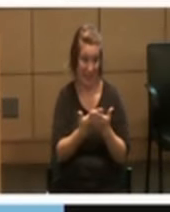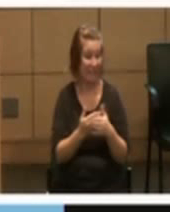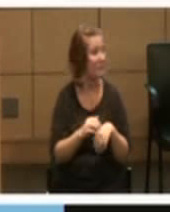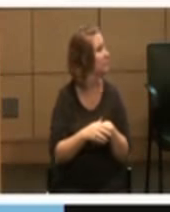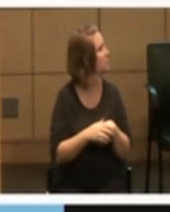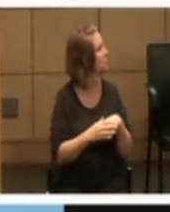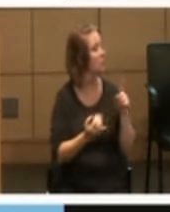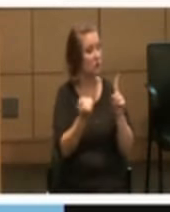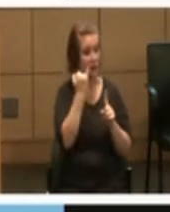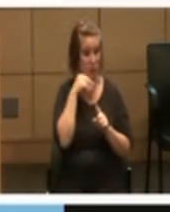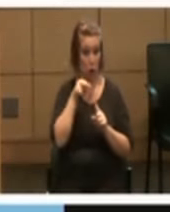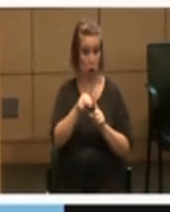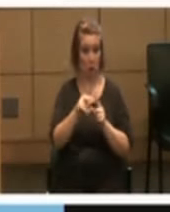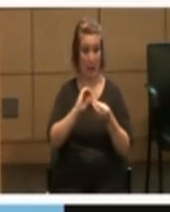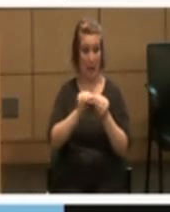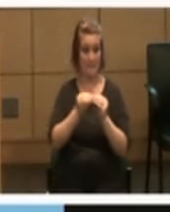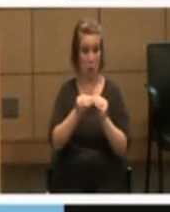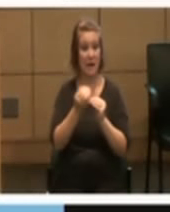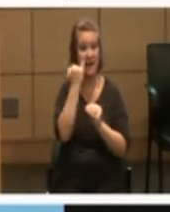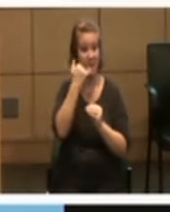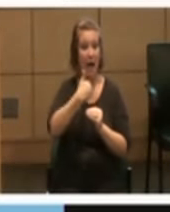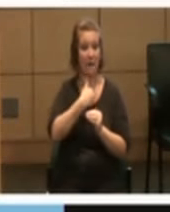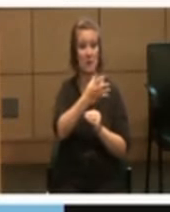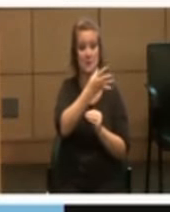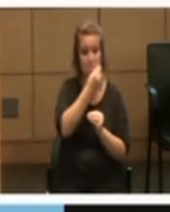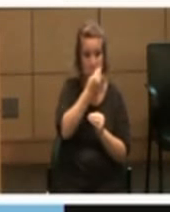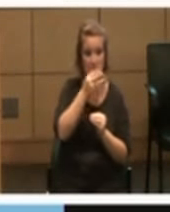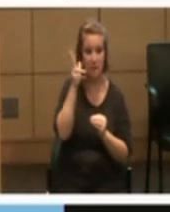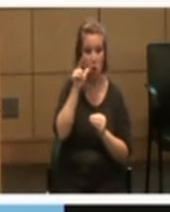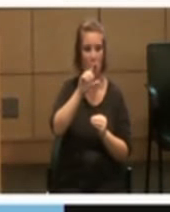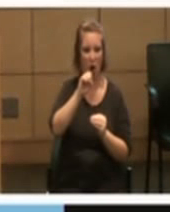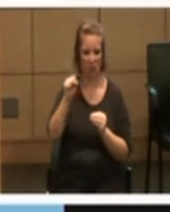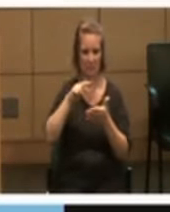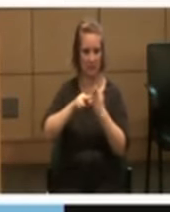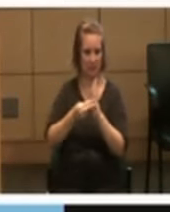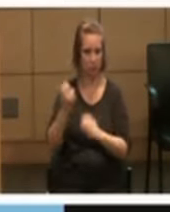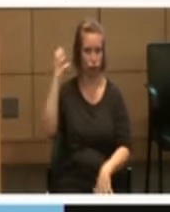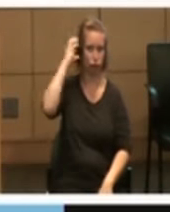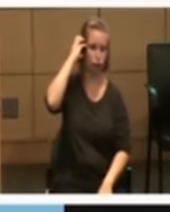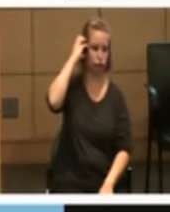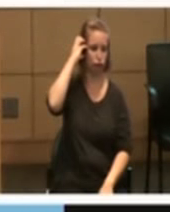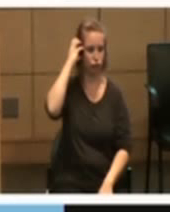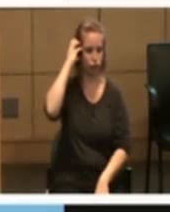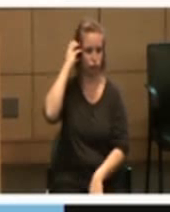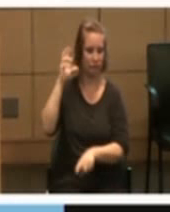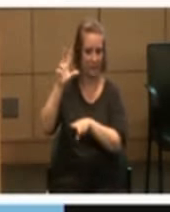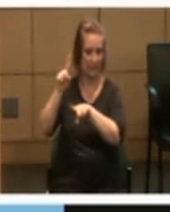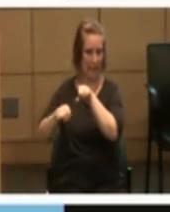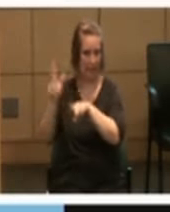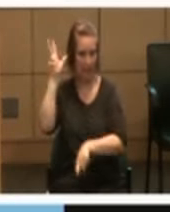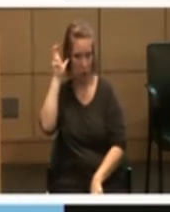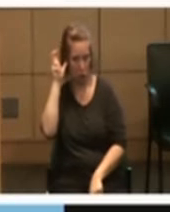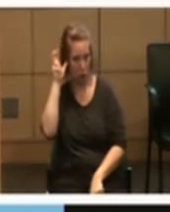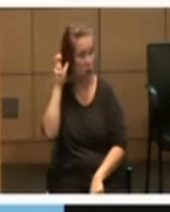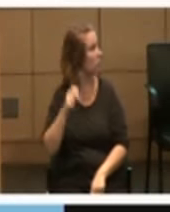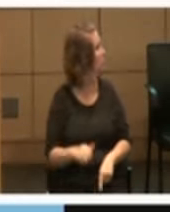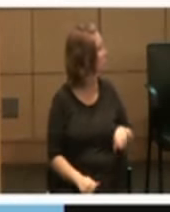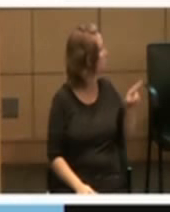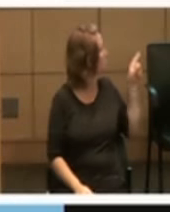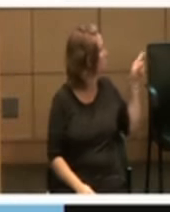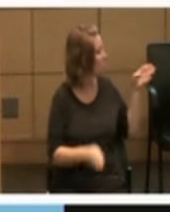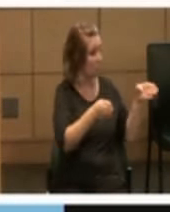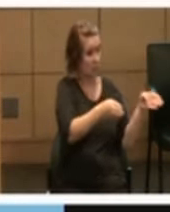the listener when they have a simulated hearing loss, so plugged, these data here, and then you go down